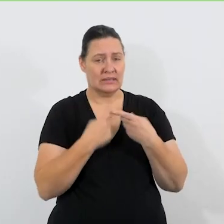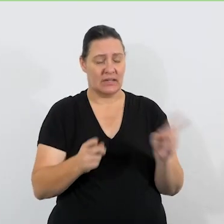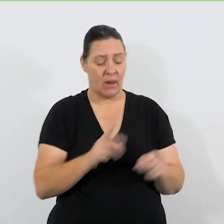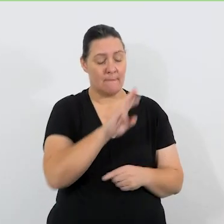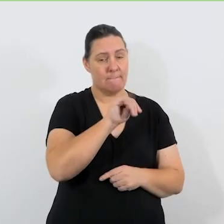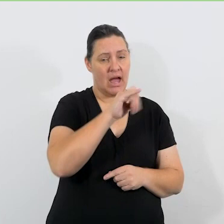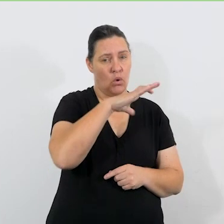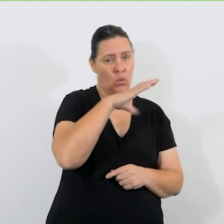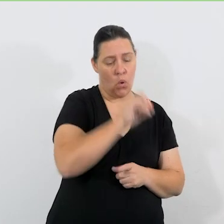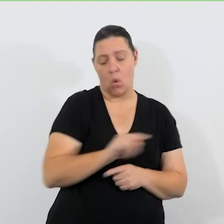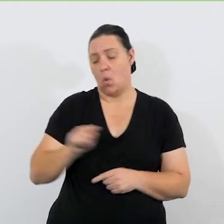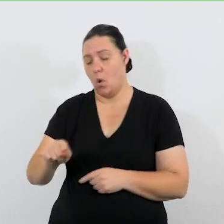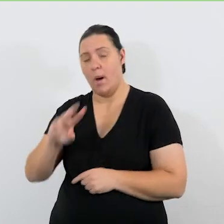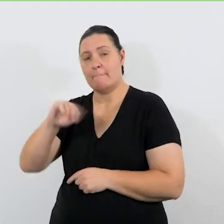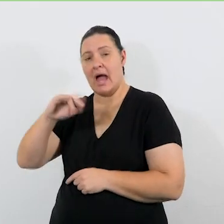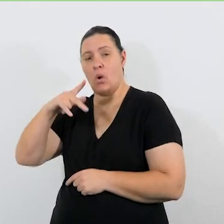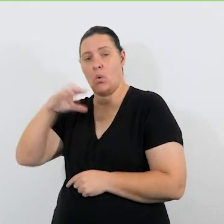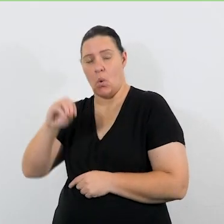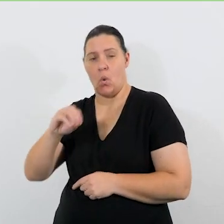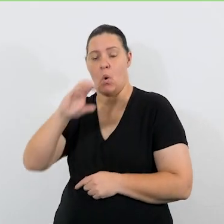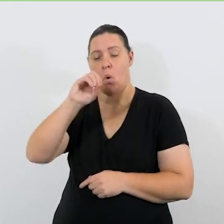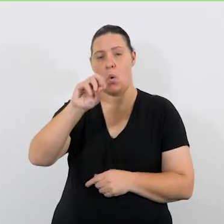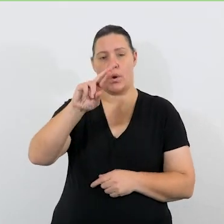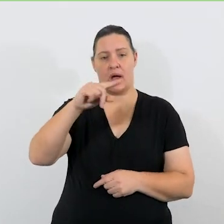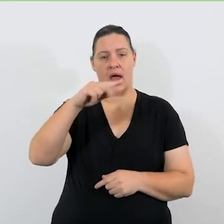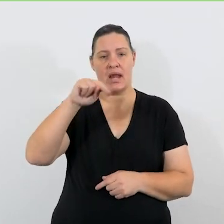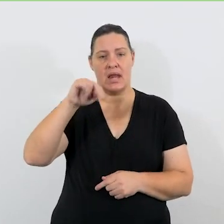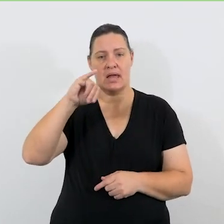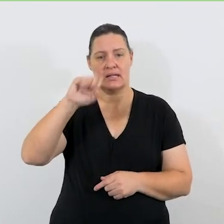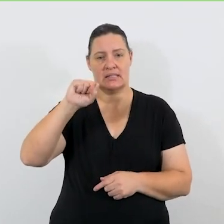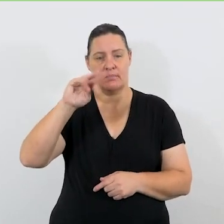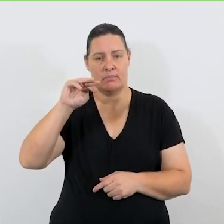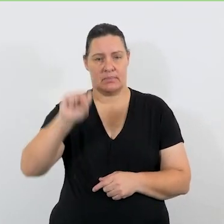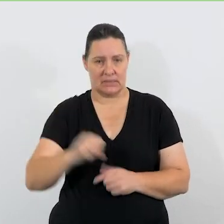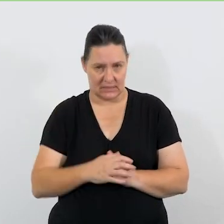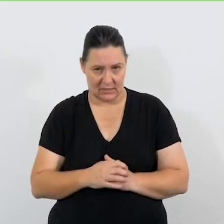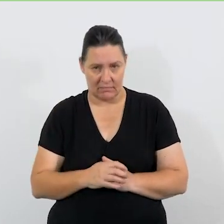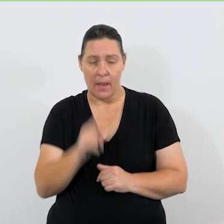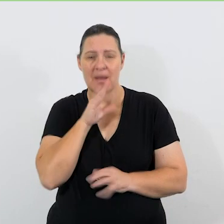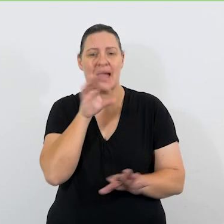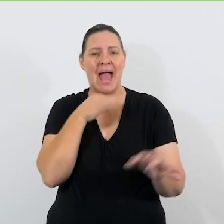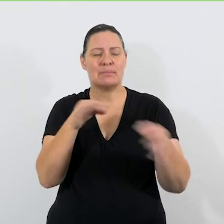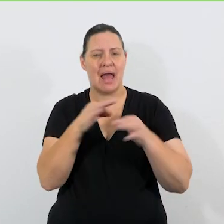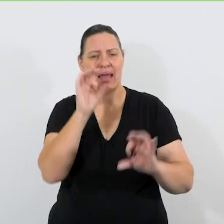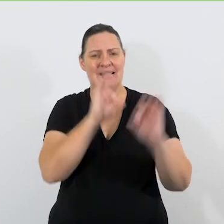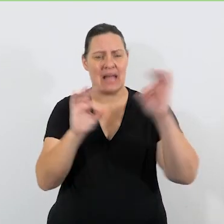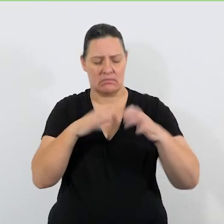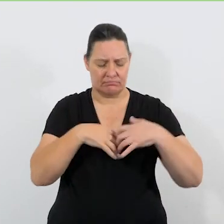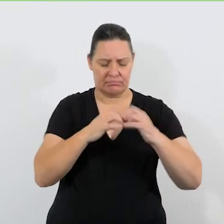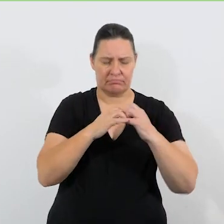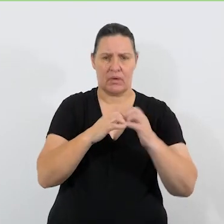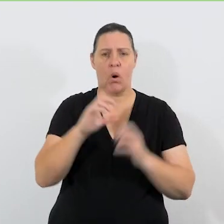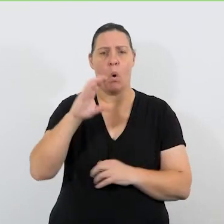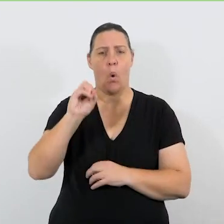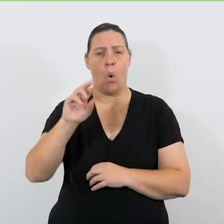between micro and macro organisms. You should know how to explain how cells give rise to